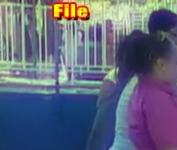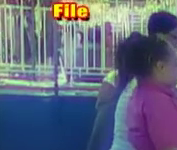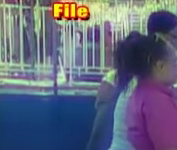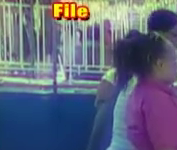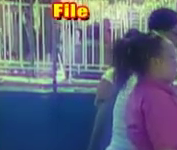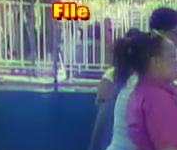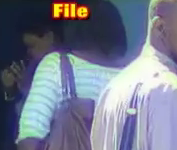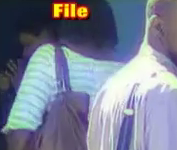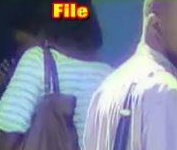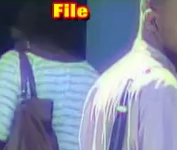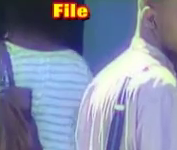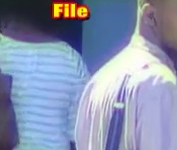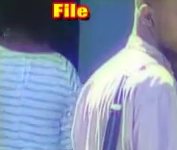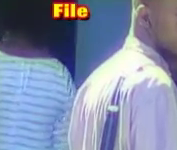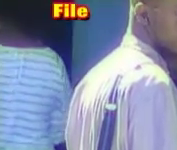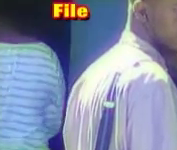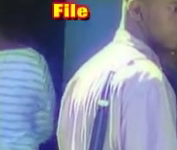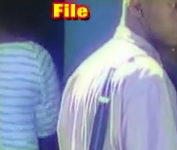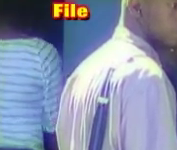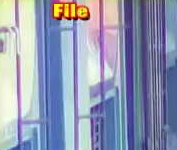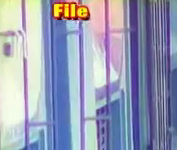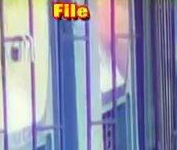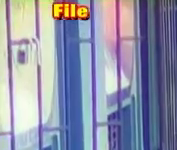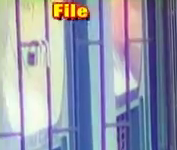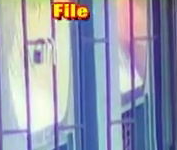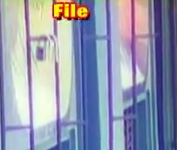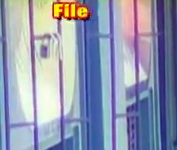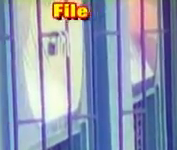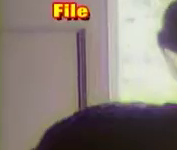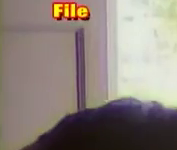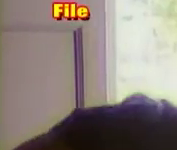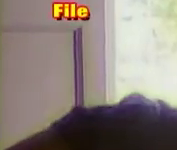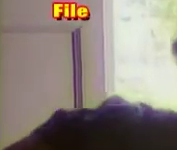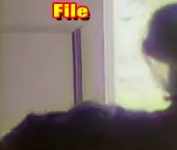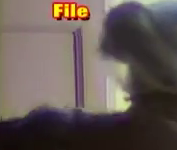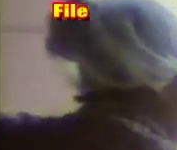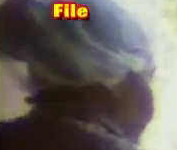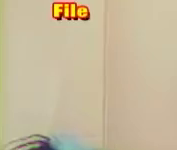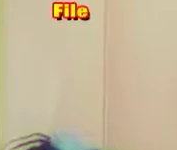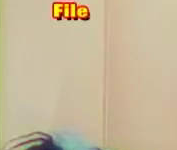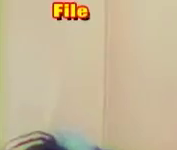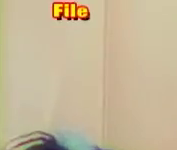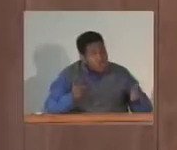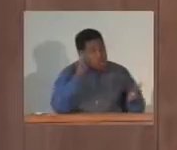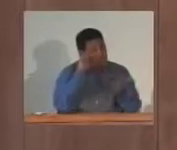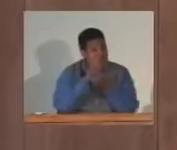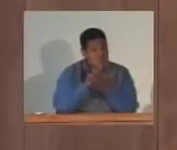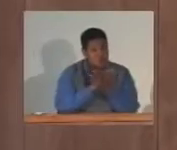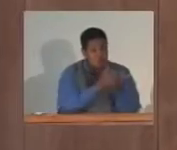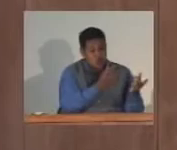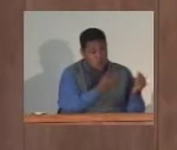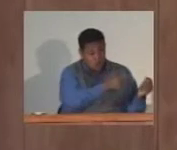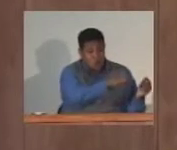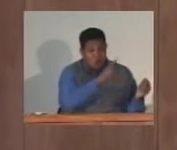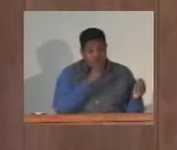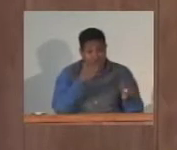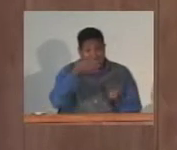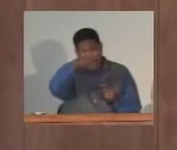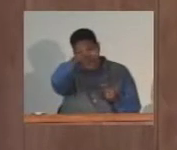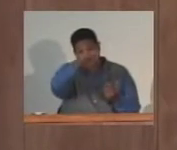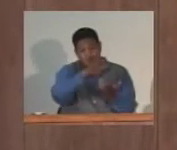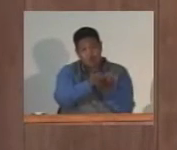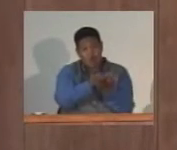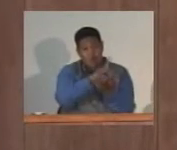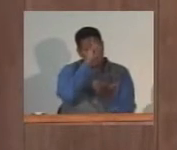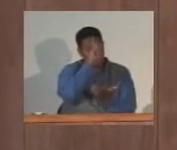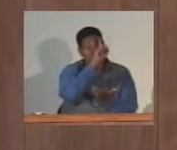The declining population has negatively impacted the operational cost for the affected schools. The average cost for a